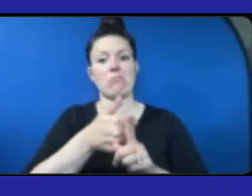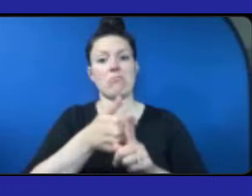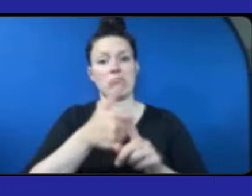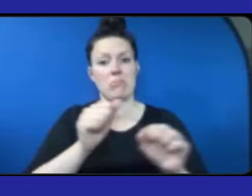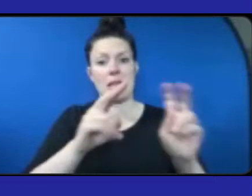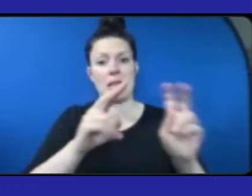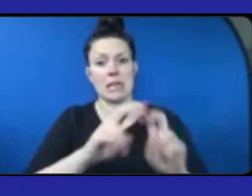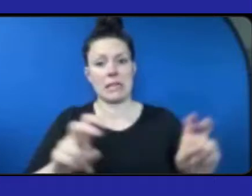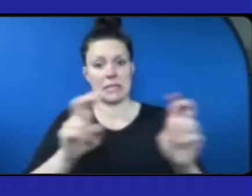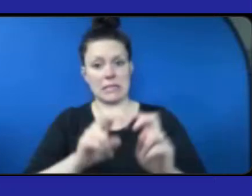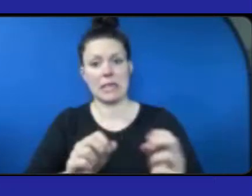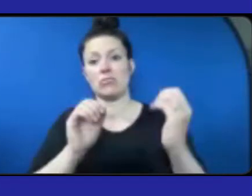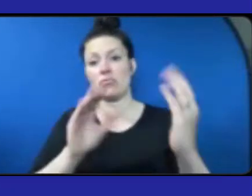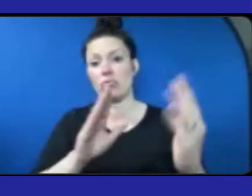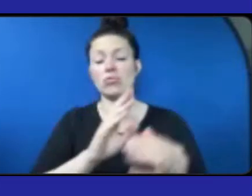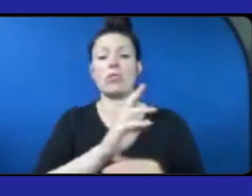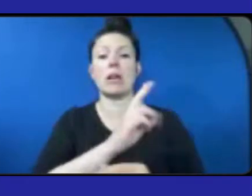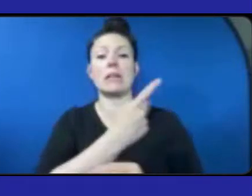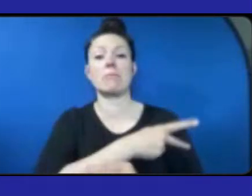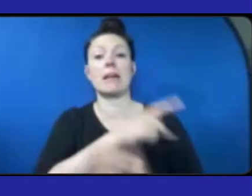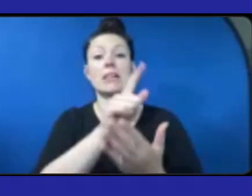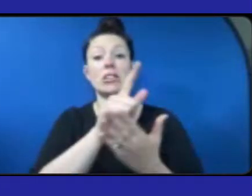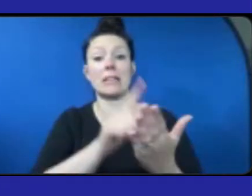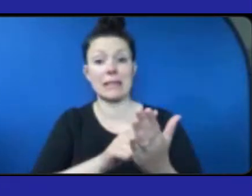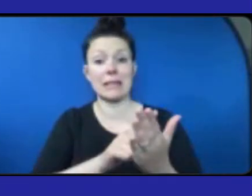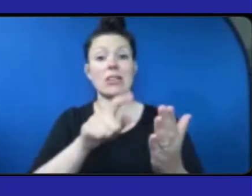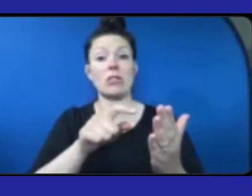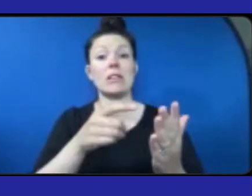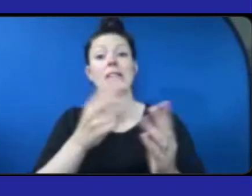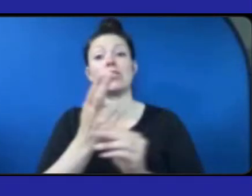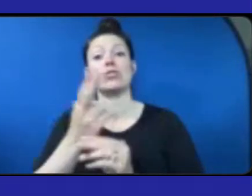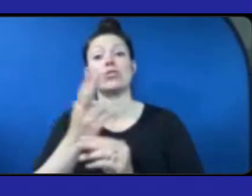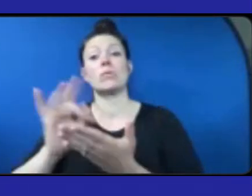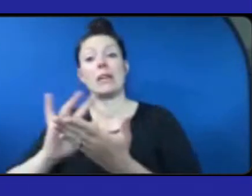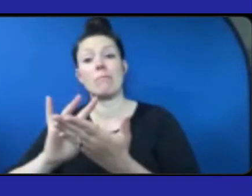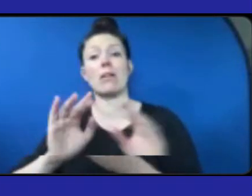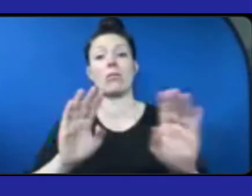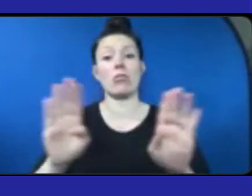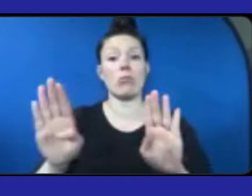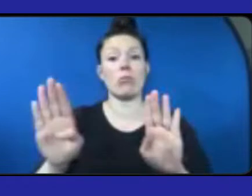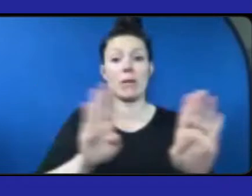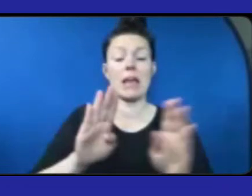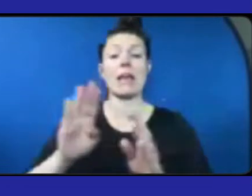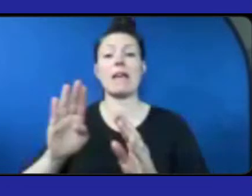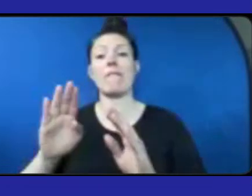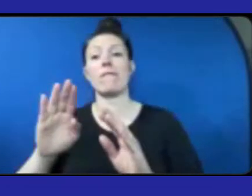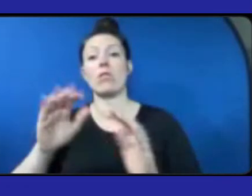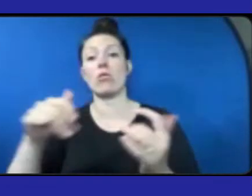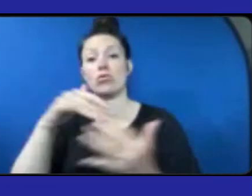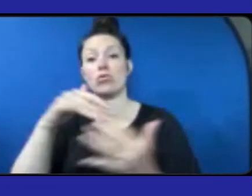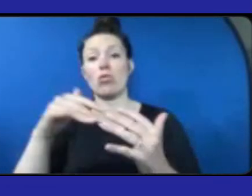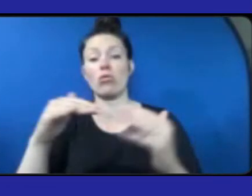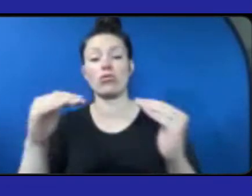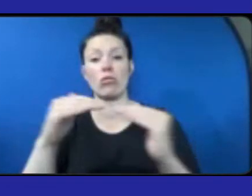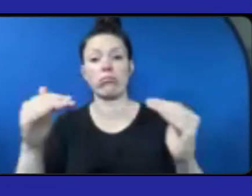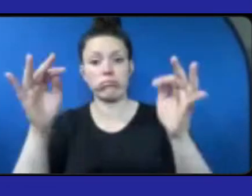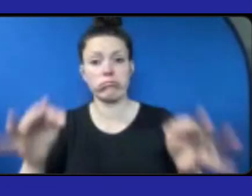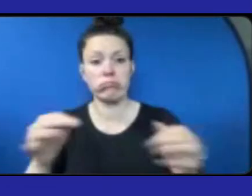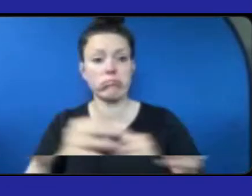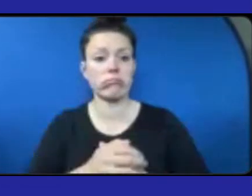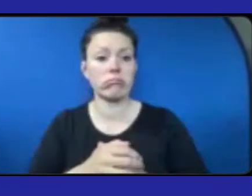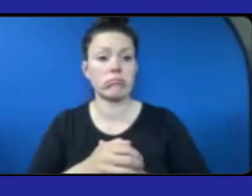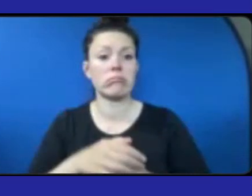address patients' legal needs through the lens of medical, behavioral, and social determinants of health. Health and Hospitals has